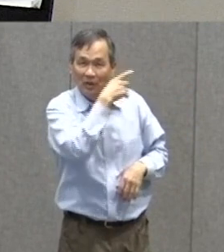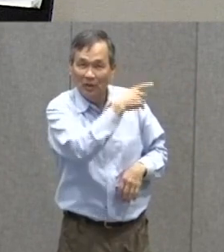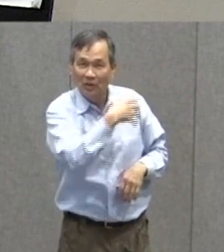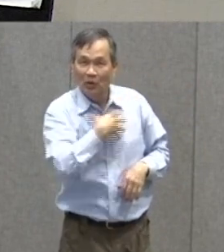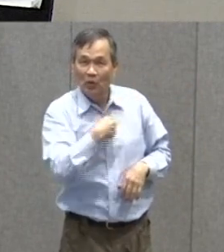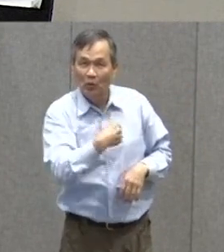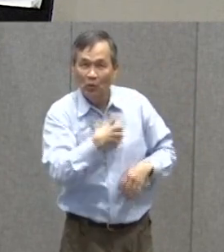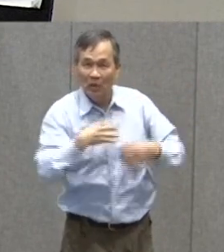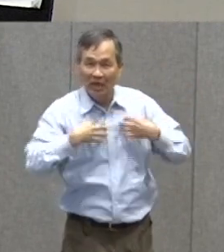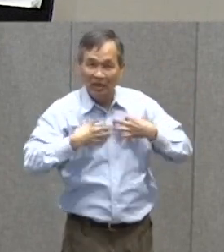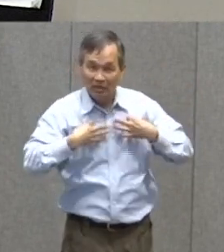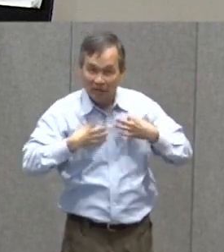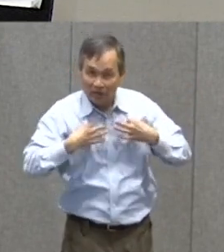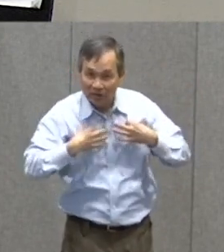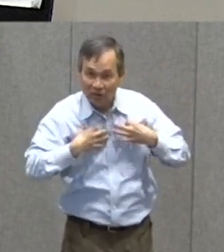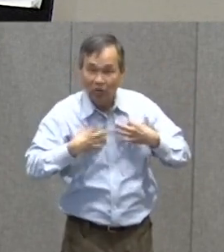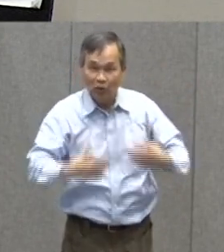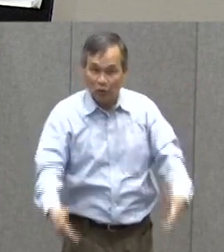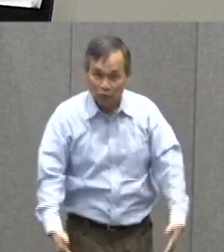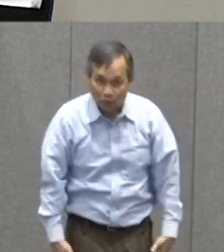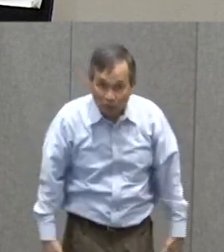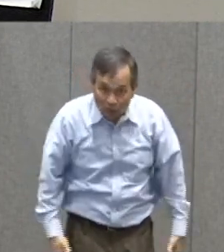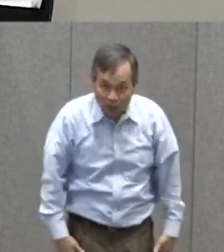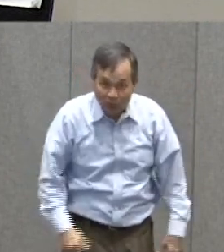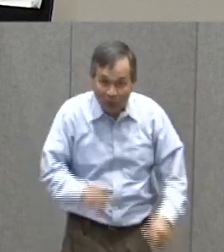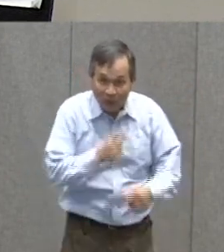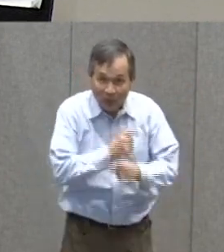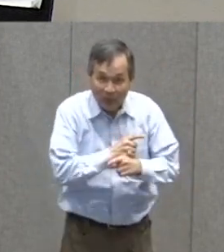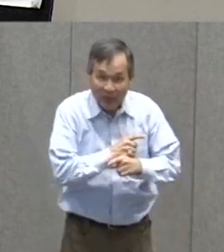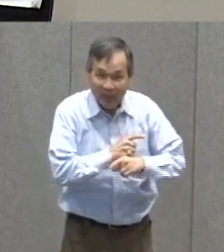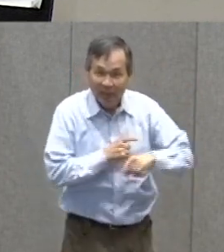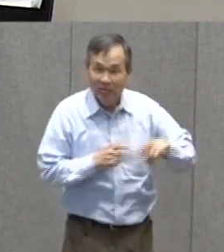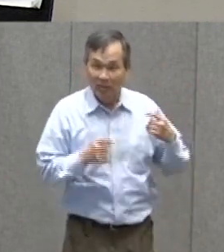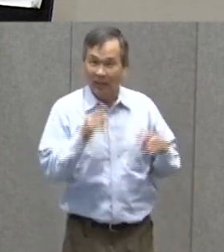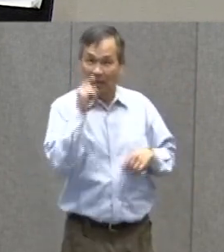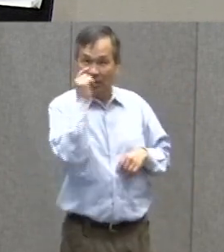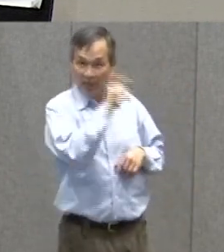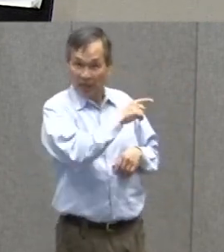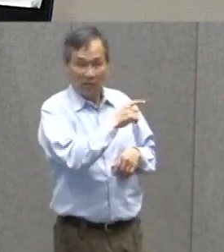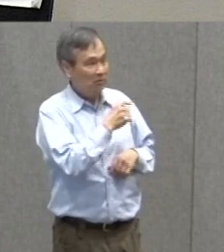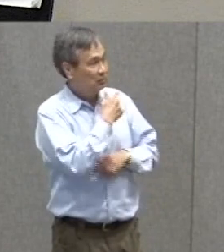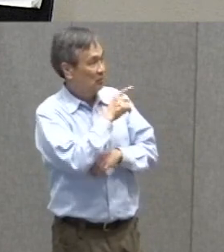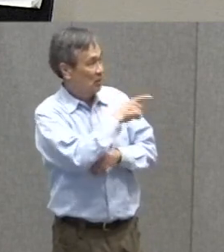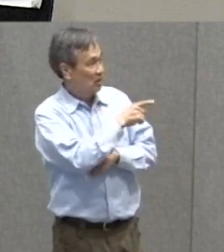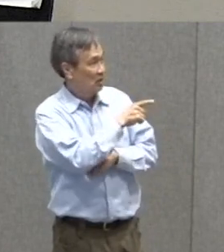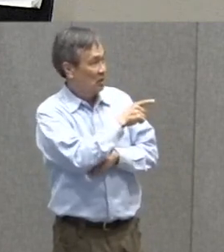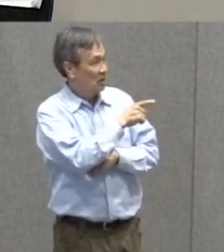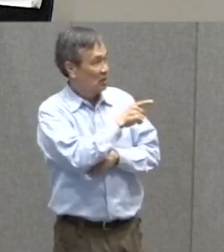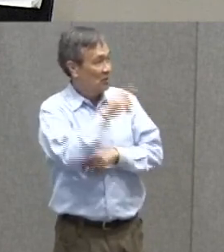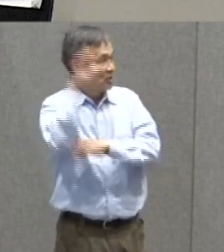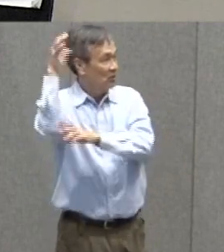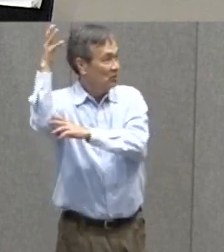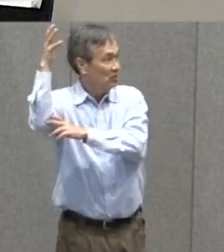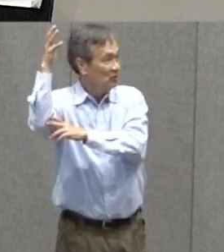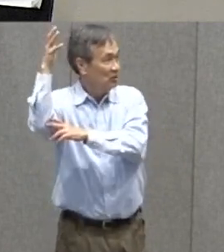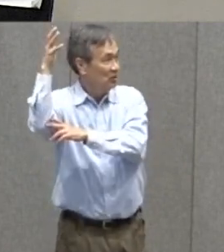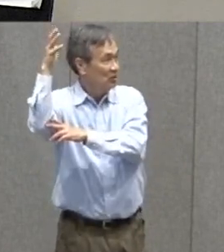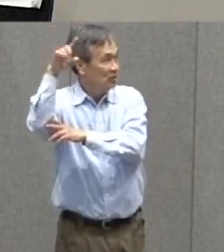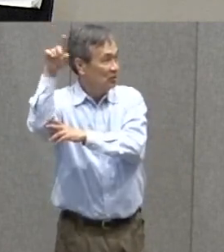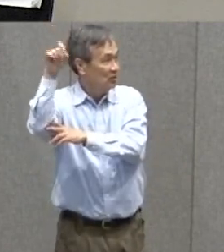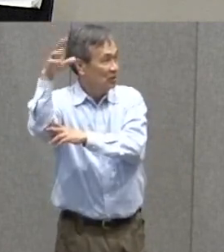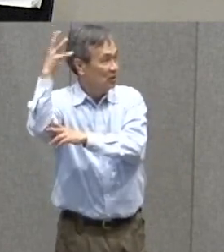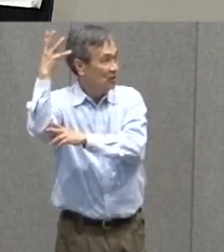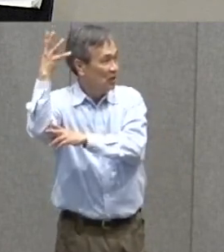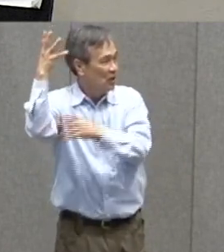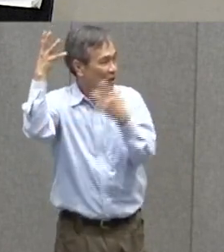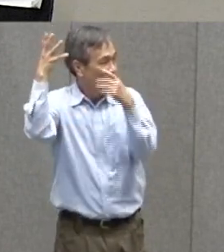white shirt and shorts. And that's why I said, you know, what is she thinking? Why is she